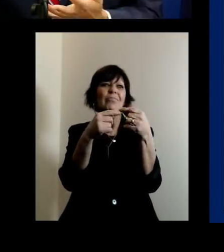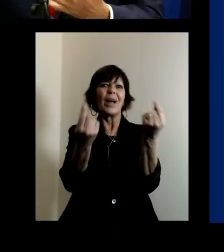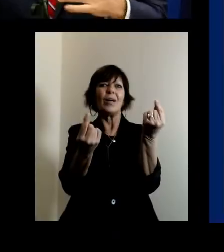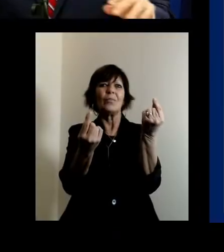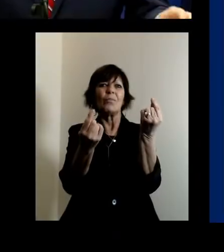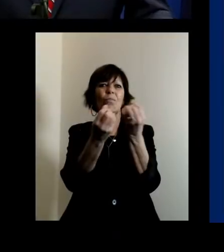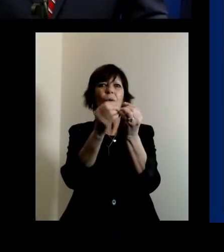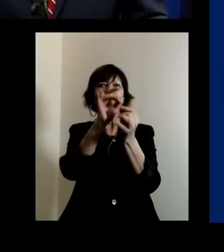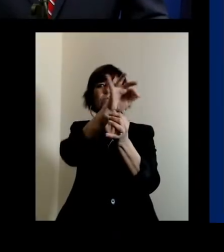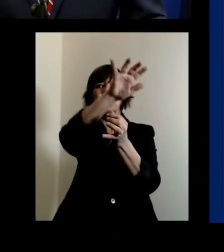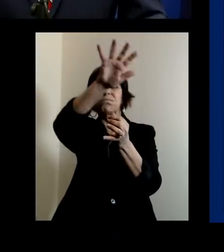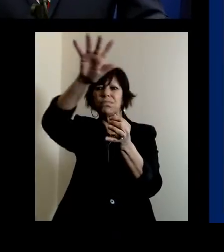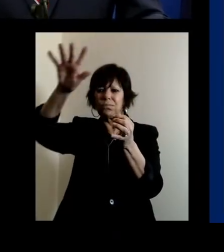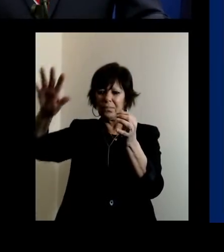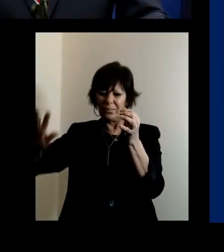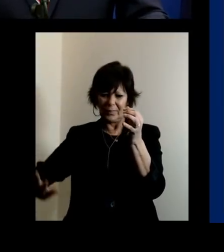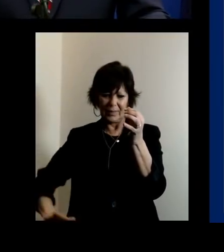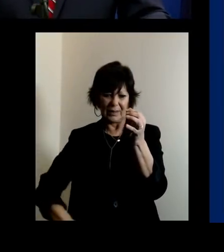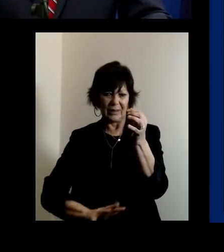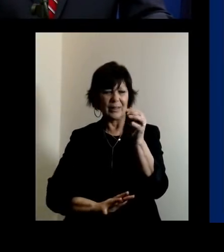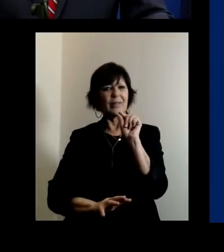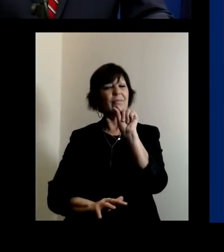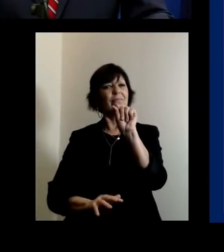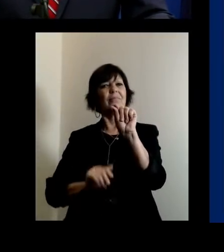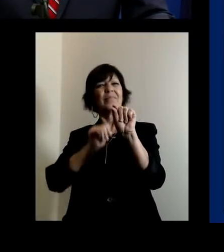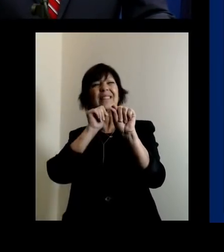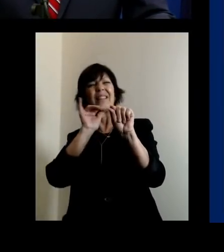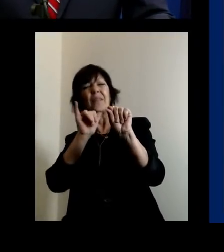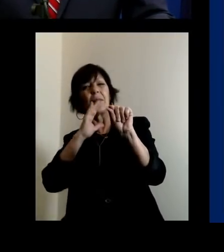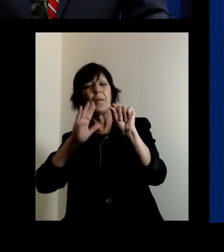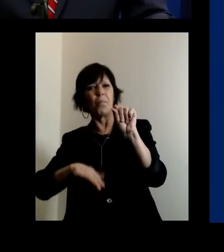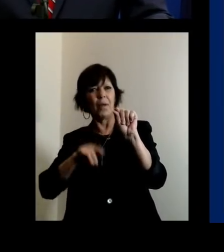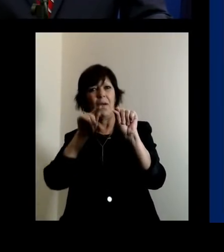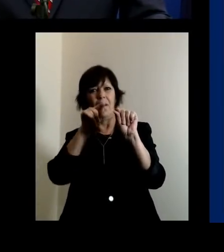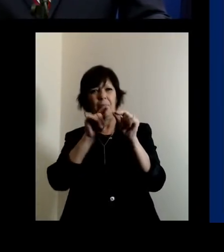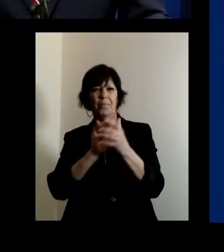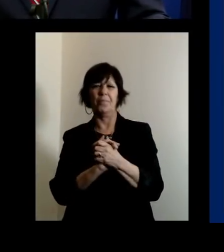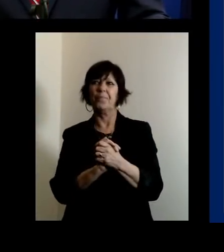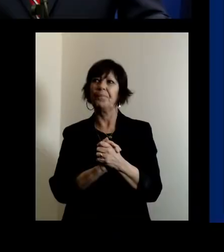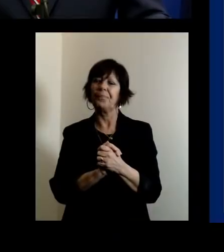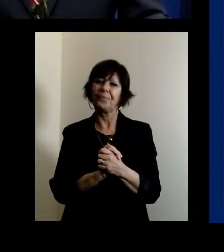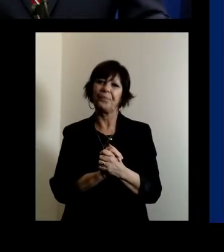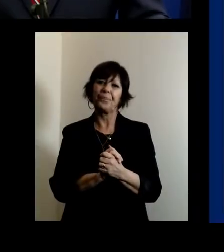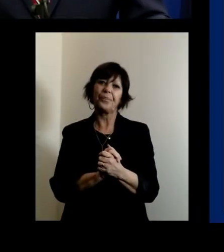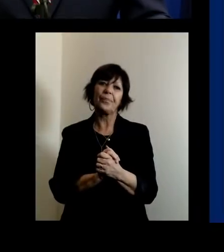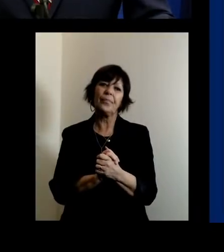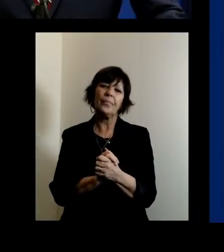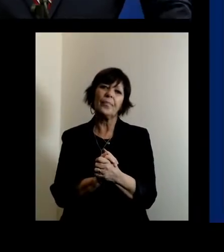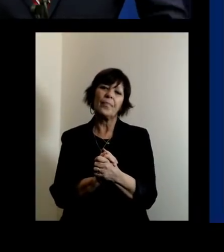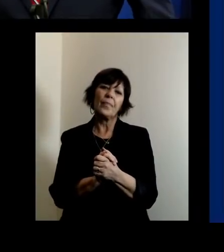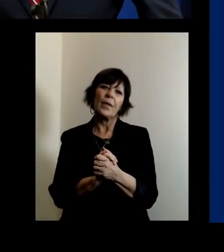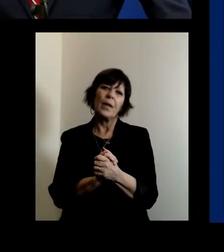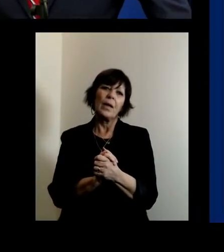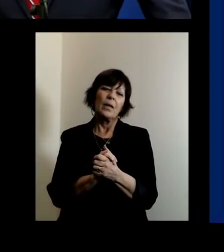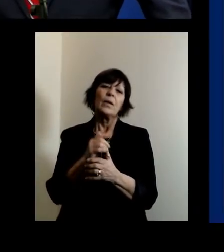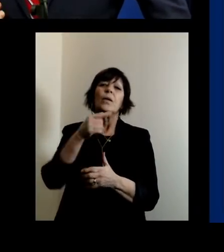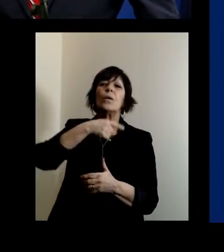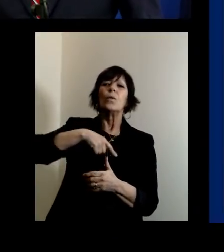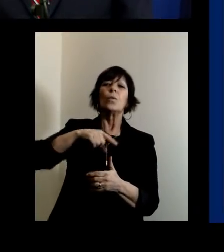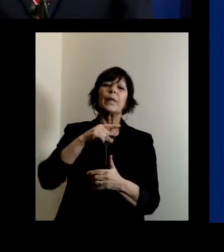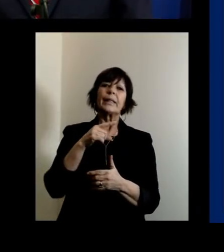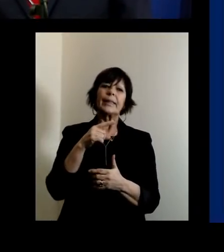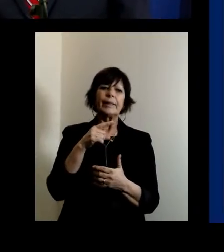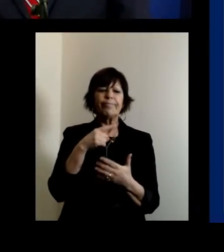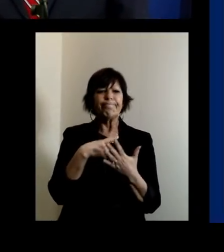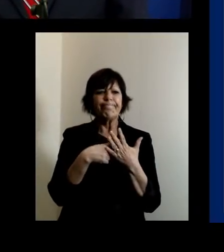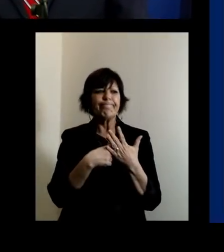more cases coming as a percentage of all the overall positives from outside the city of Buffalo. And as we talked about,